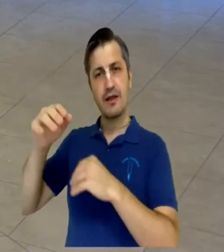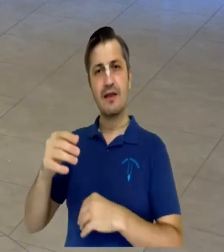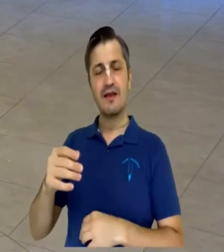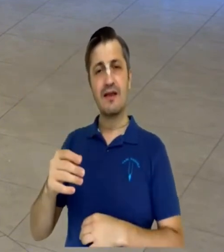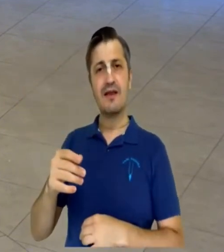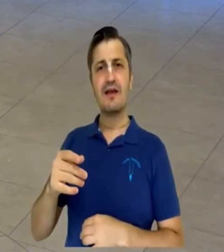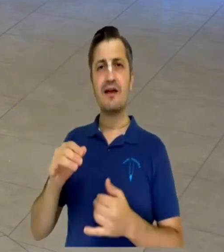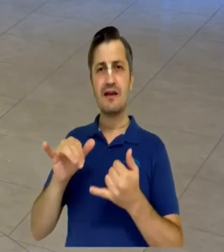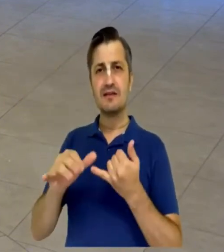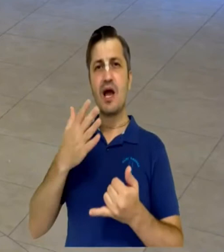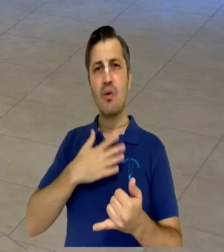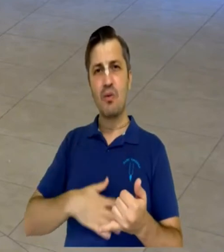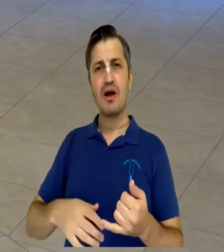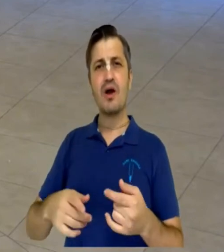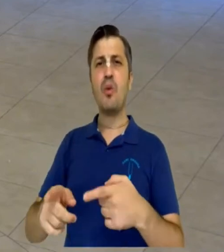This is